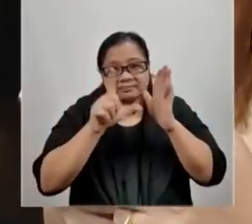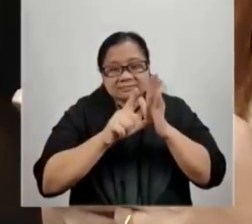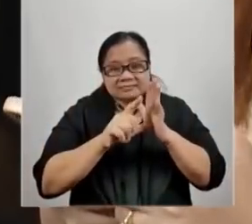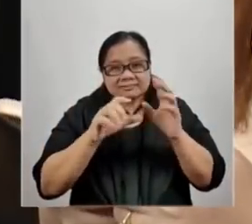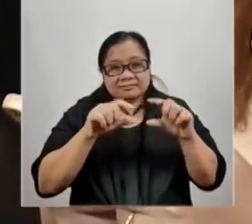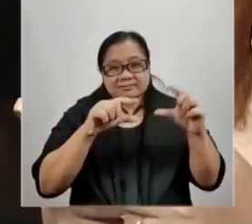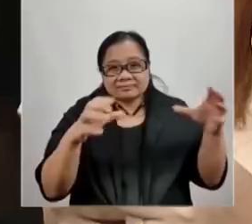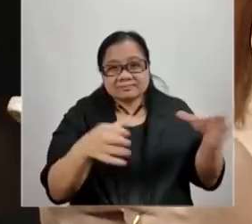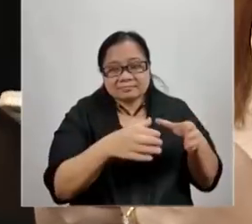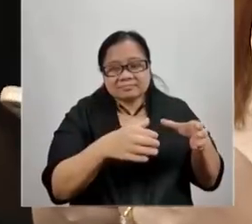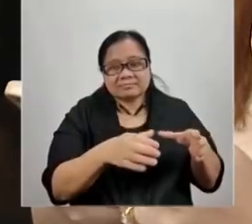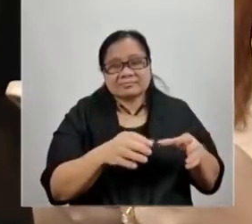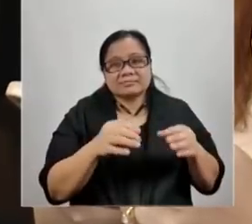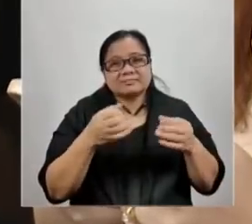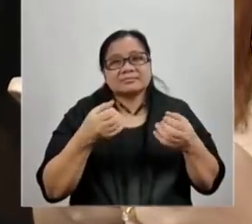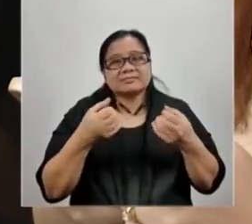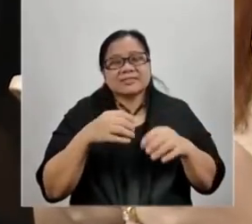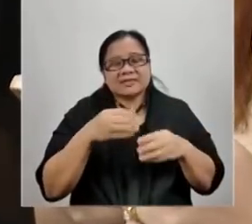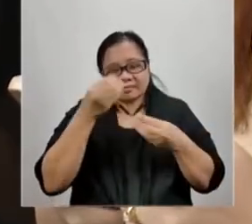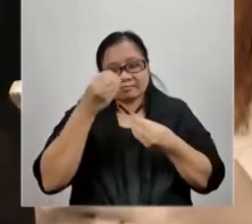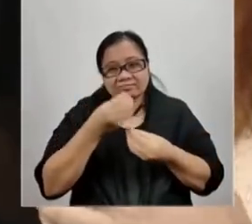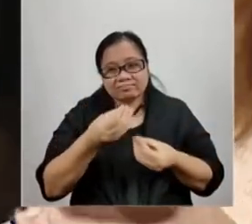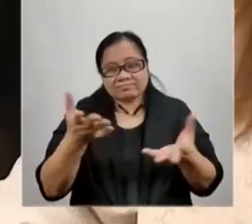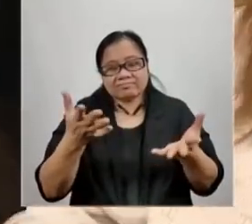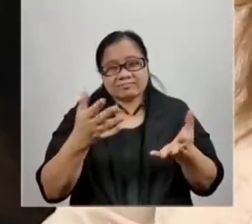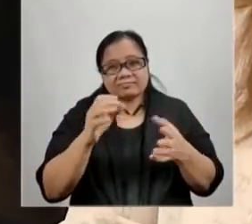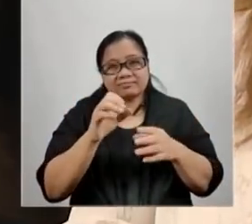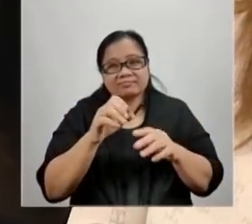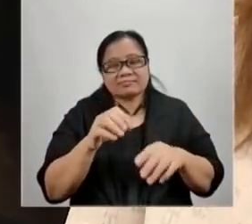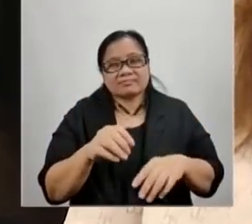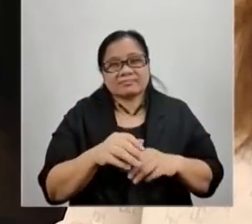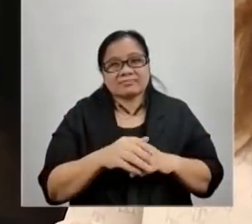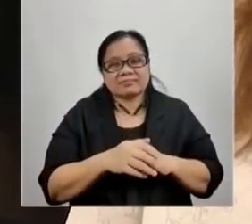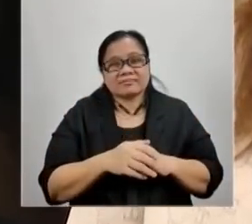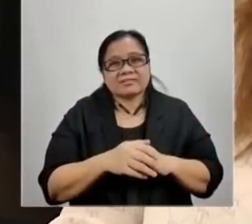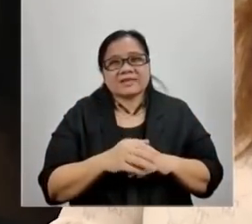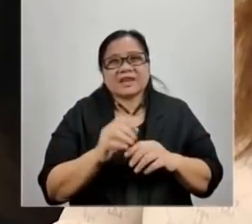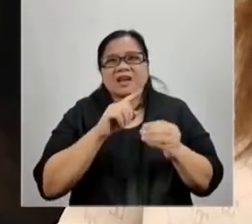statements against defeated mayoralty candidate